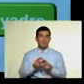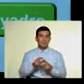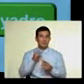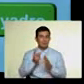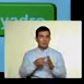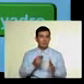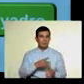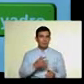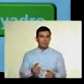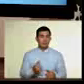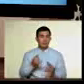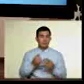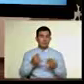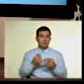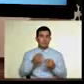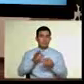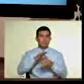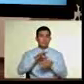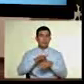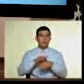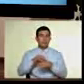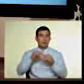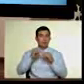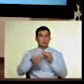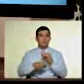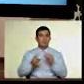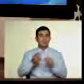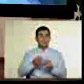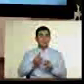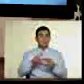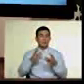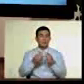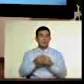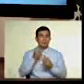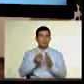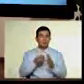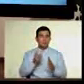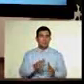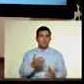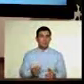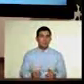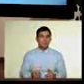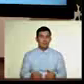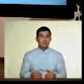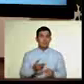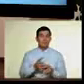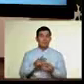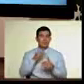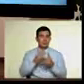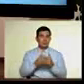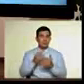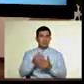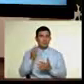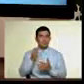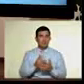Bugun esa yer posti nimalardan iborat ekanligi haqida bilib olasiz. Bugungi darsimiz mobaynida